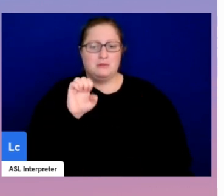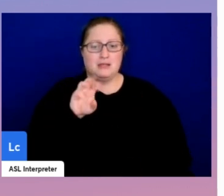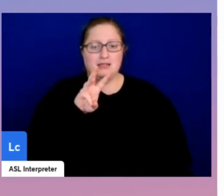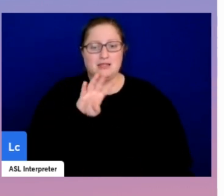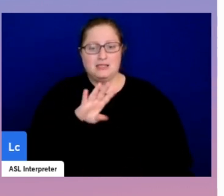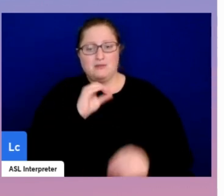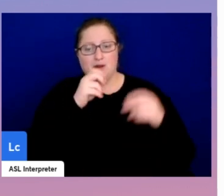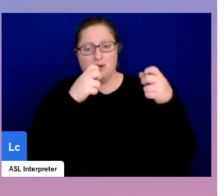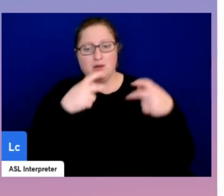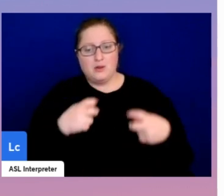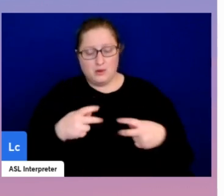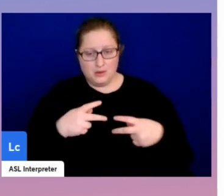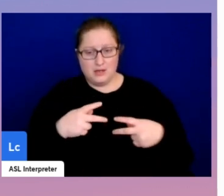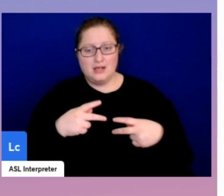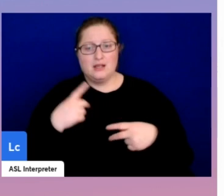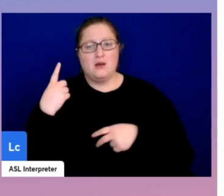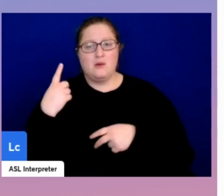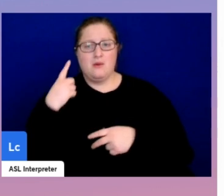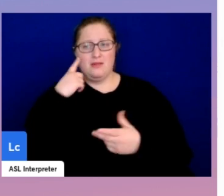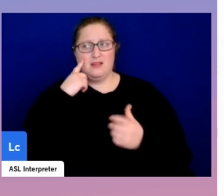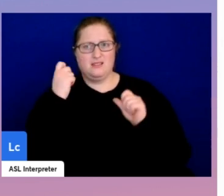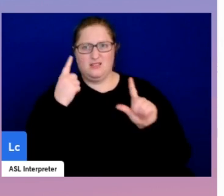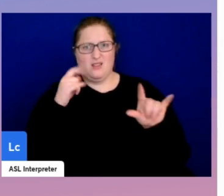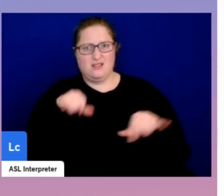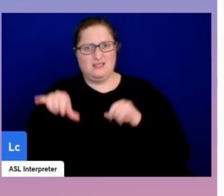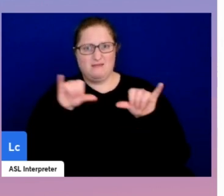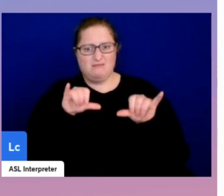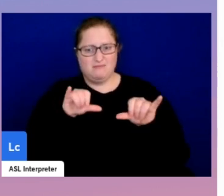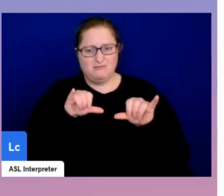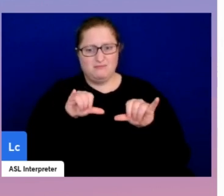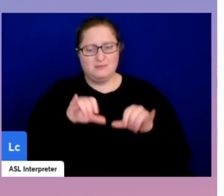encoding, and one developer thinks everything is the same.